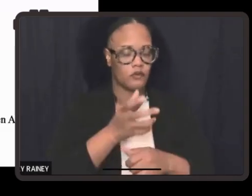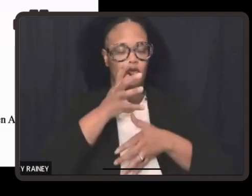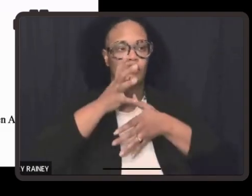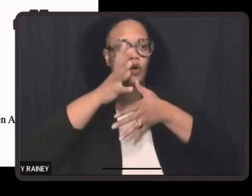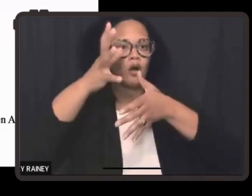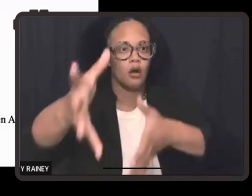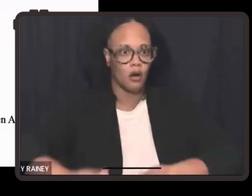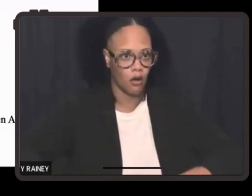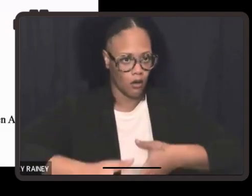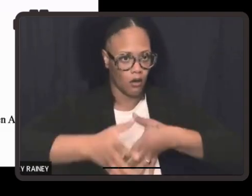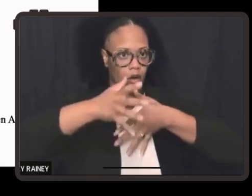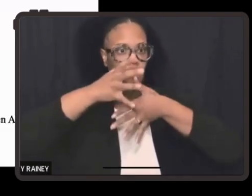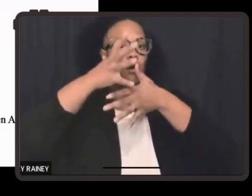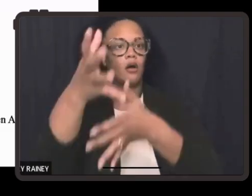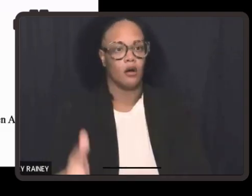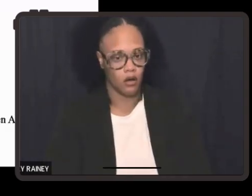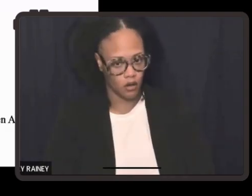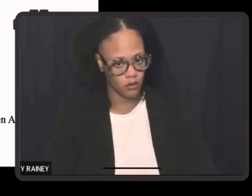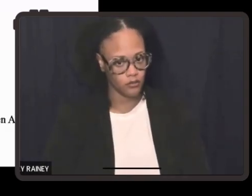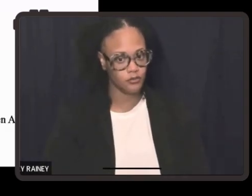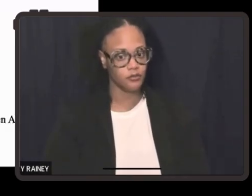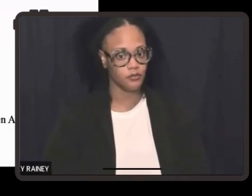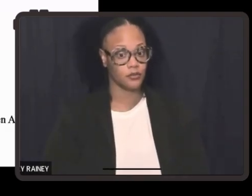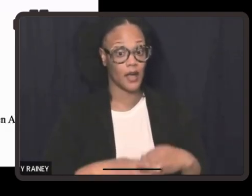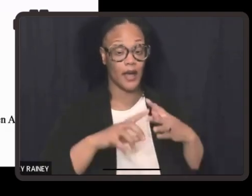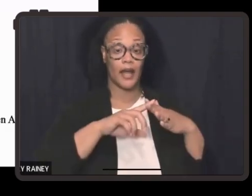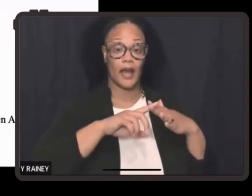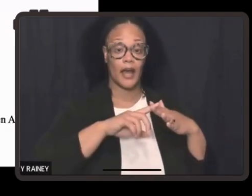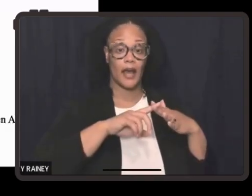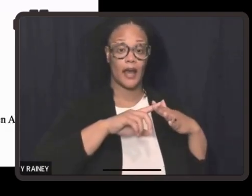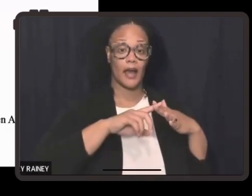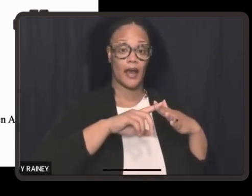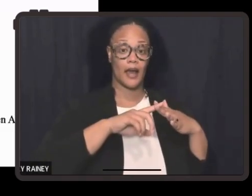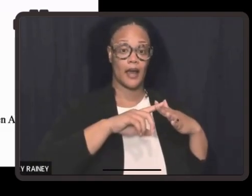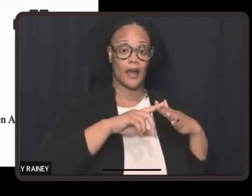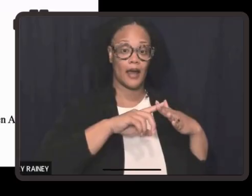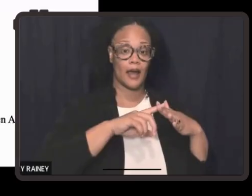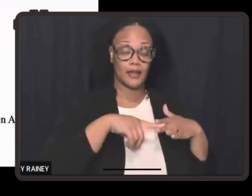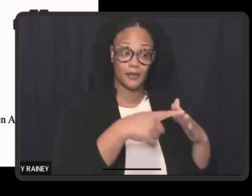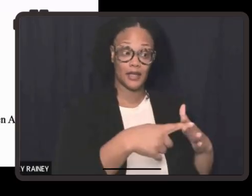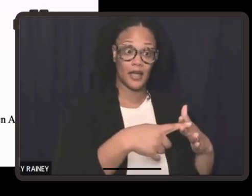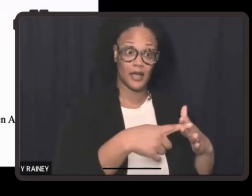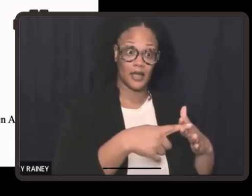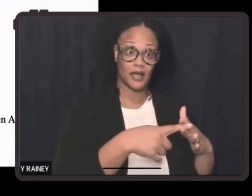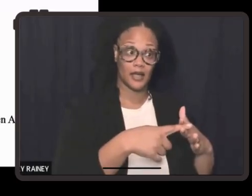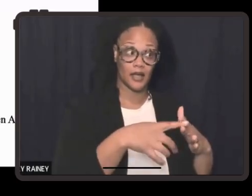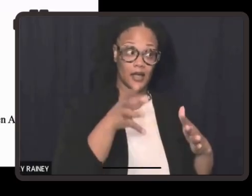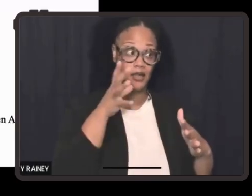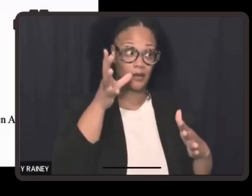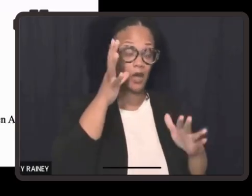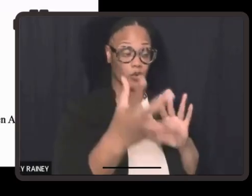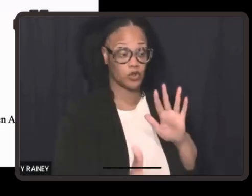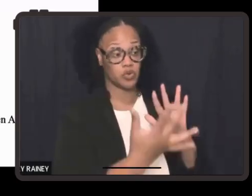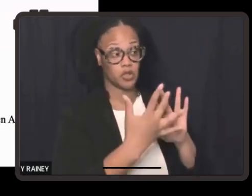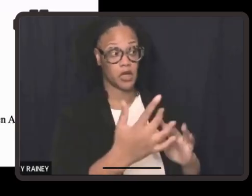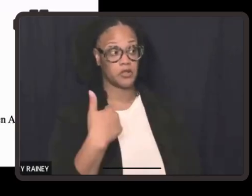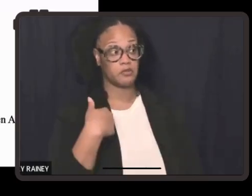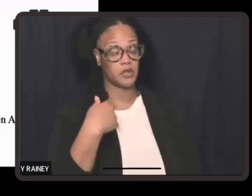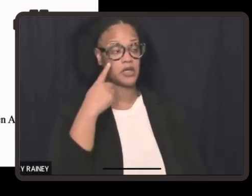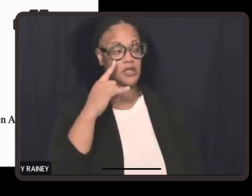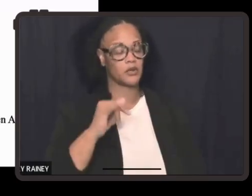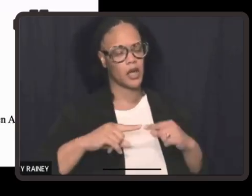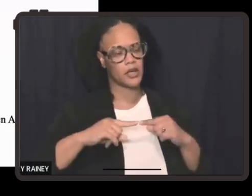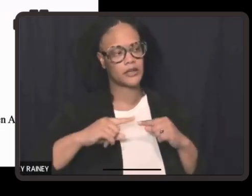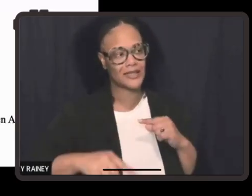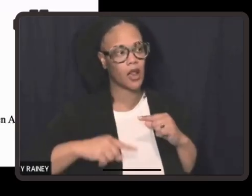at the beginning, when the parents first reached out to me, sounded more like cyclical vomiting, like it was on some sort of cycle.